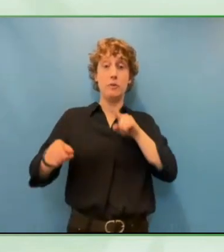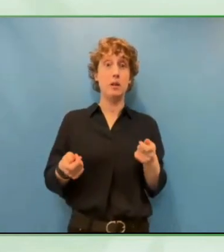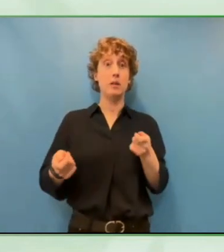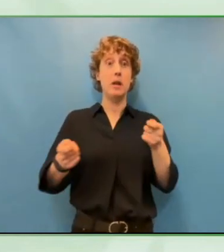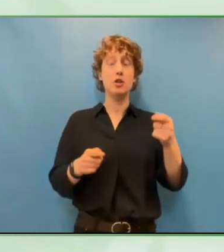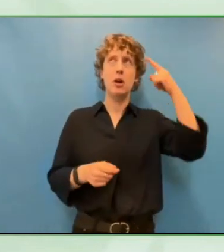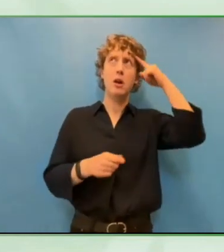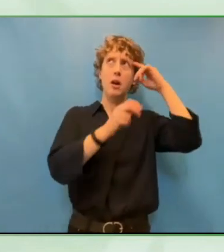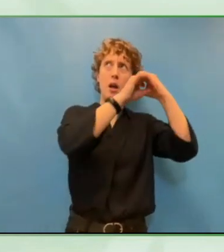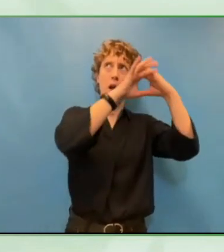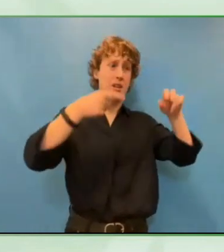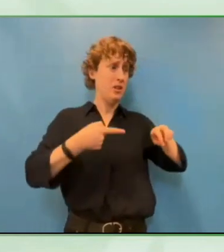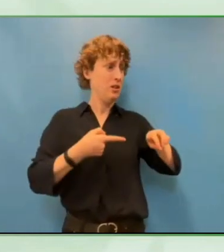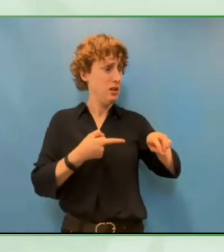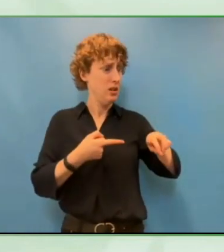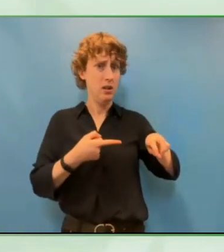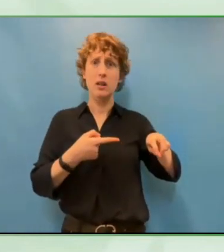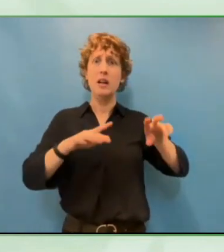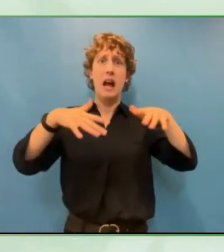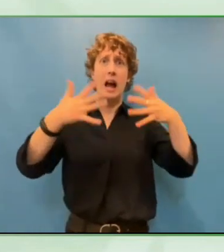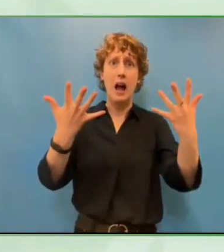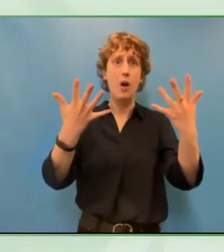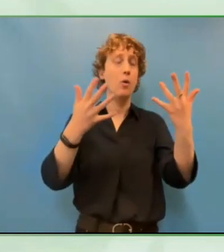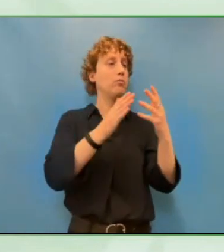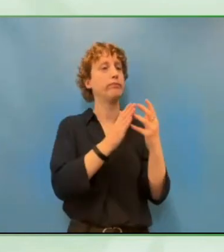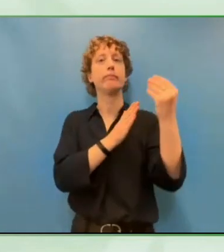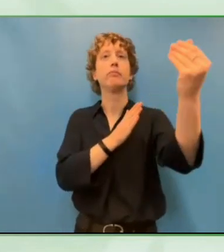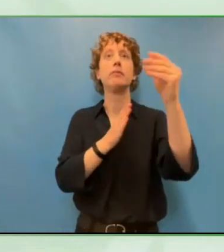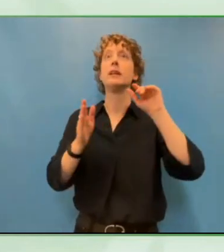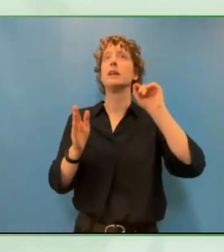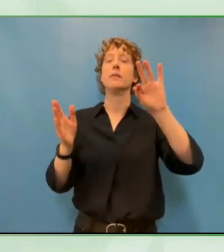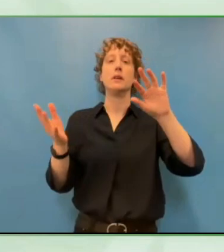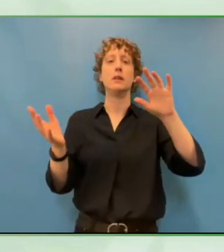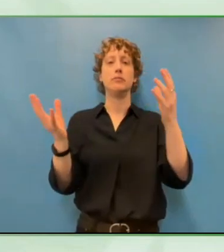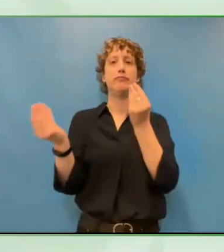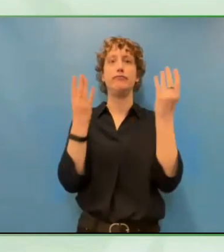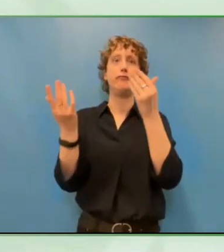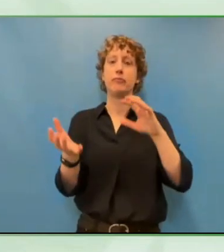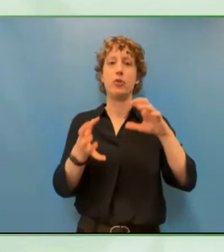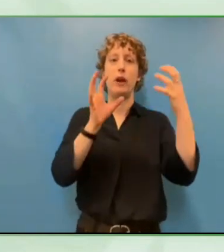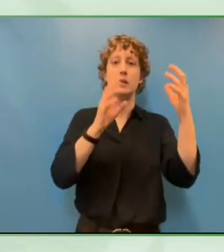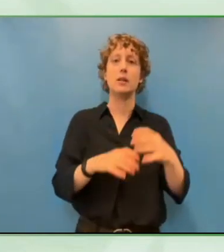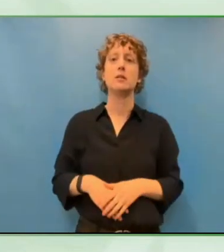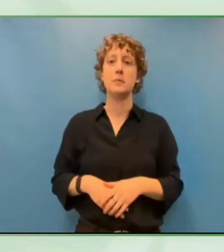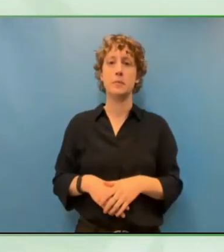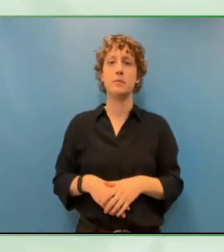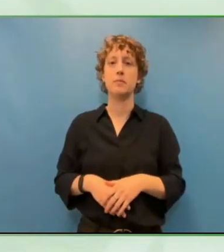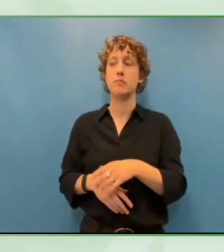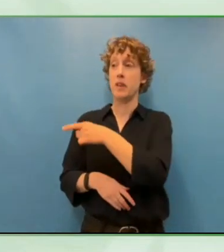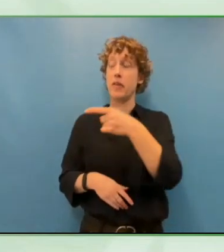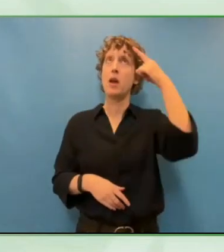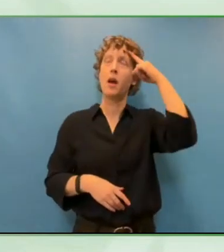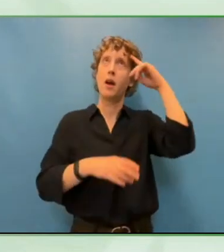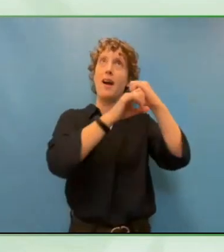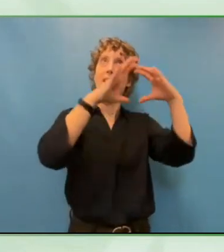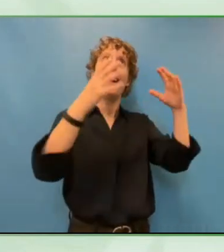crisis response, right? This is a category. So they think about ramps, they think about evacuation chairs, but they don't think